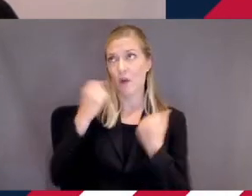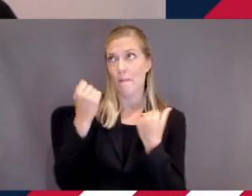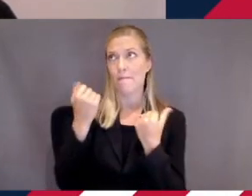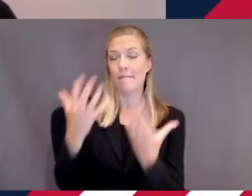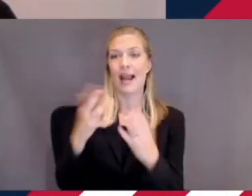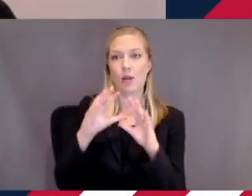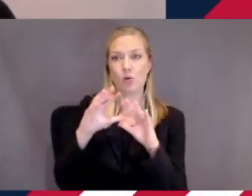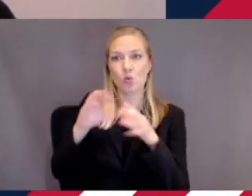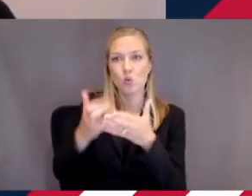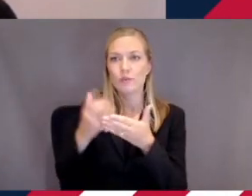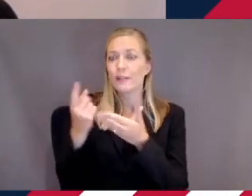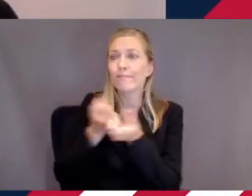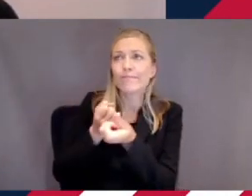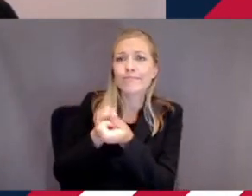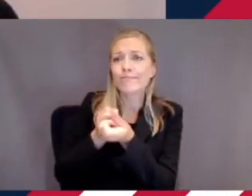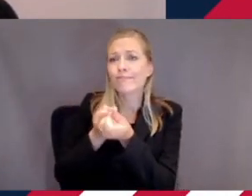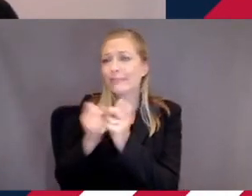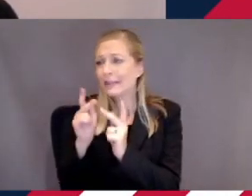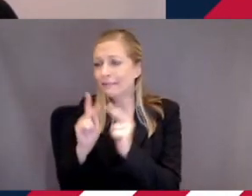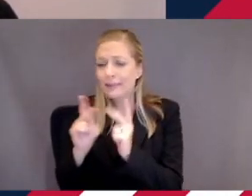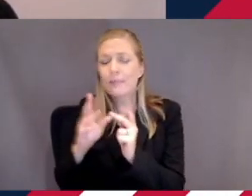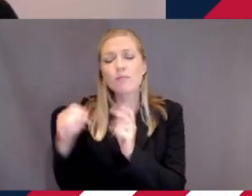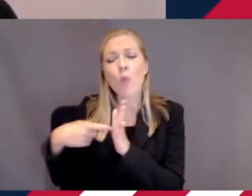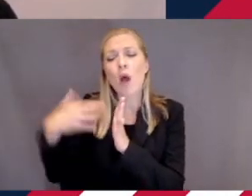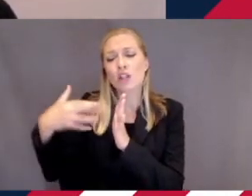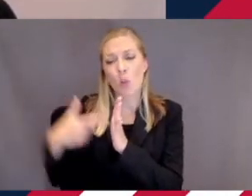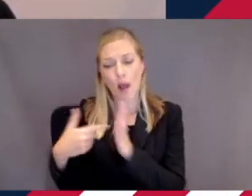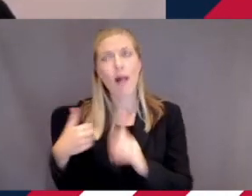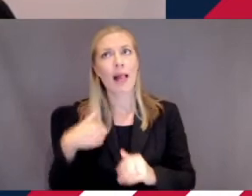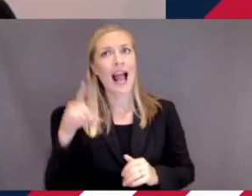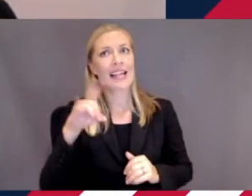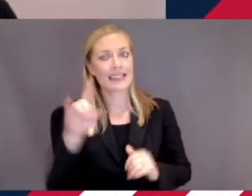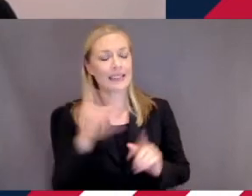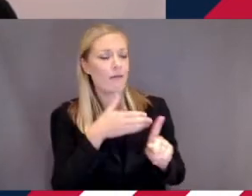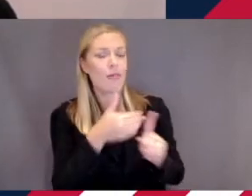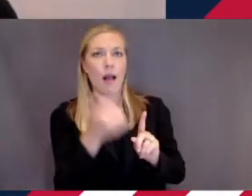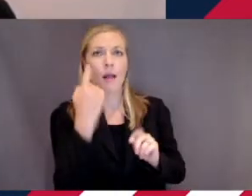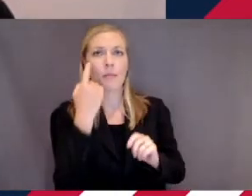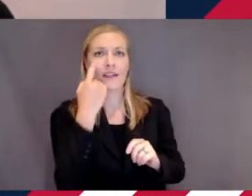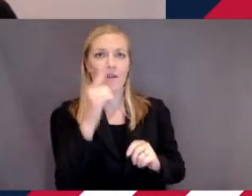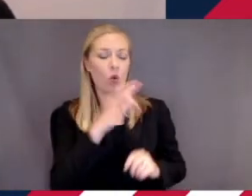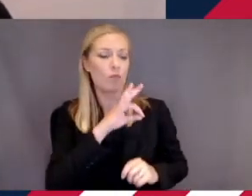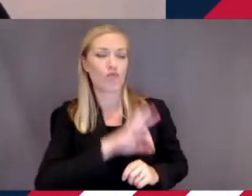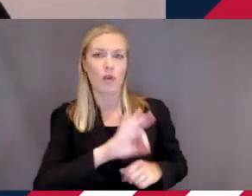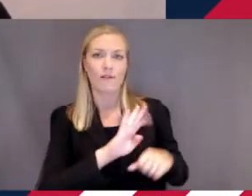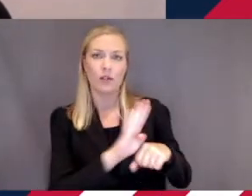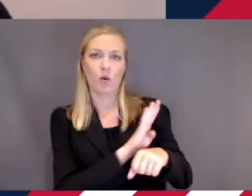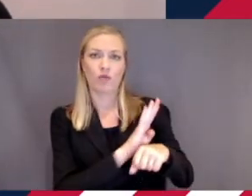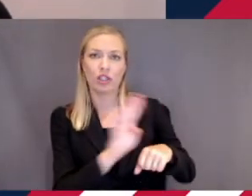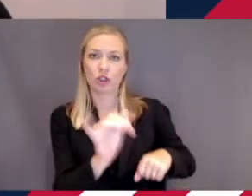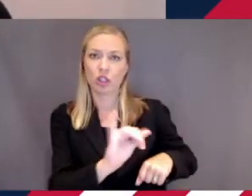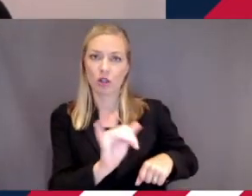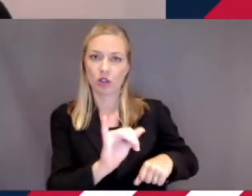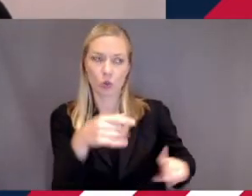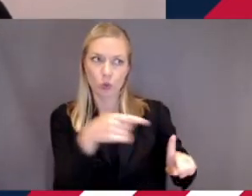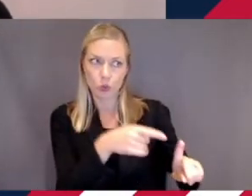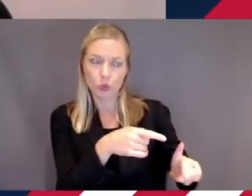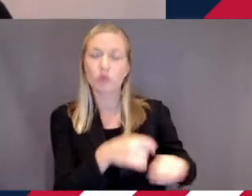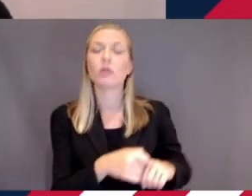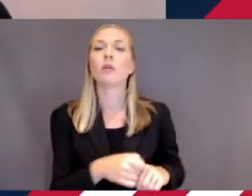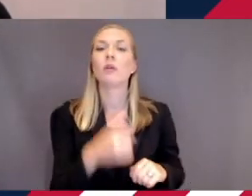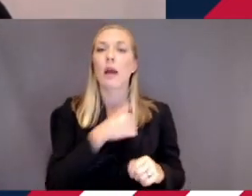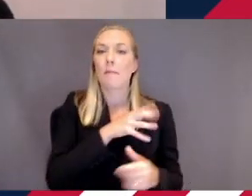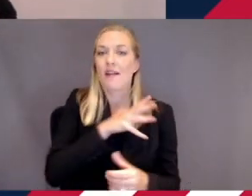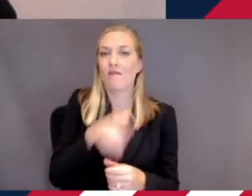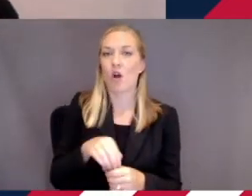and occasionally a lobbyist for for-profit corporations also. I've also been involved with DNC rules ever since